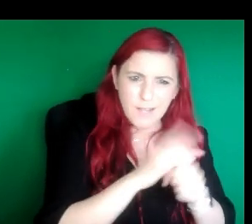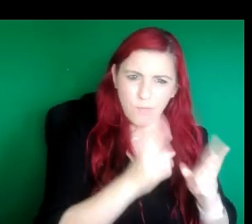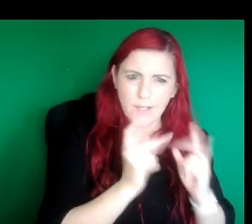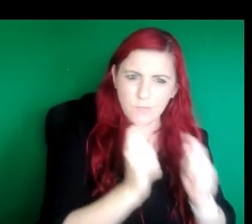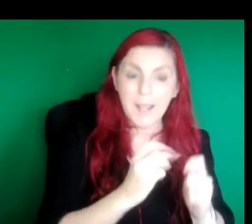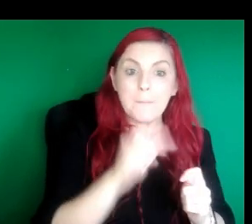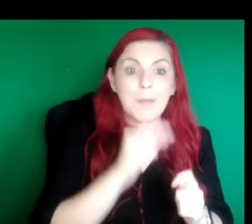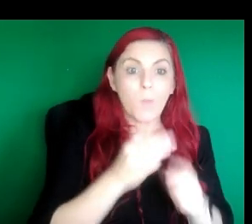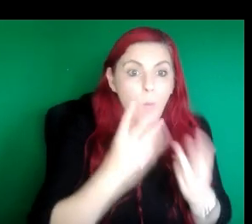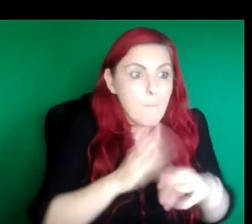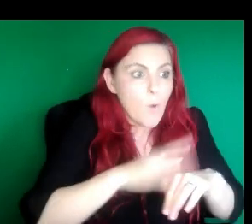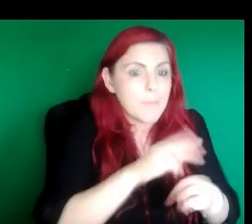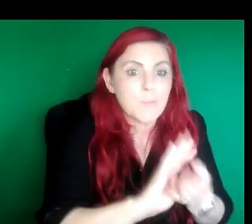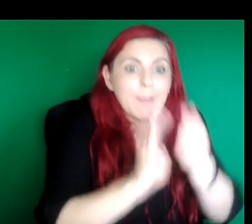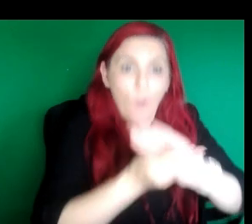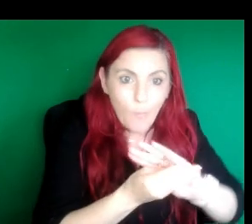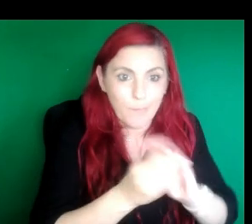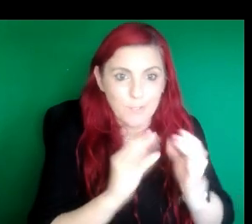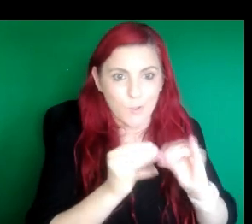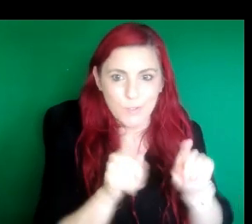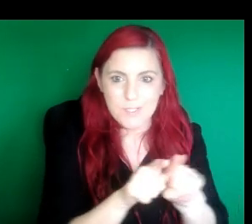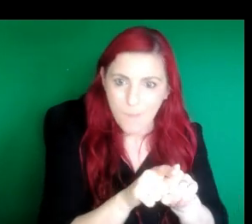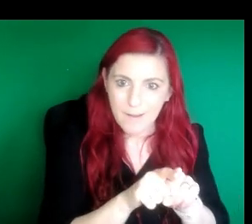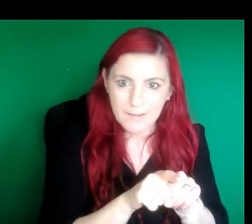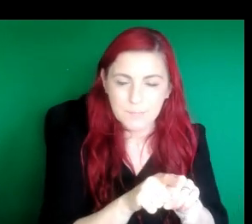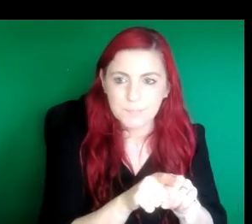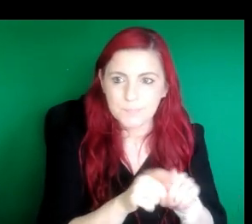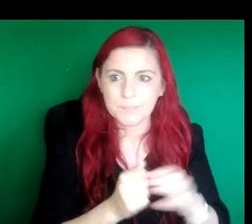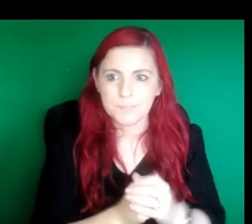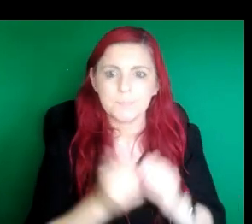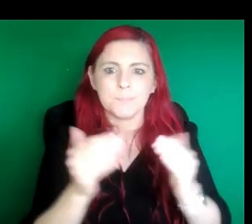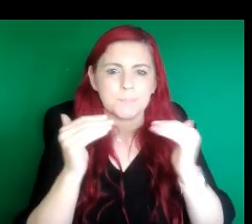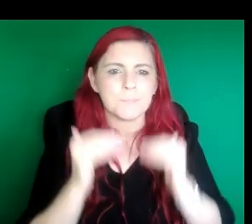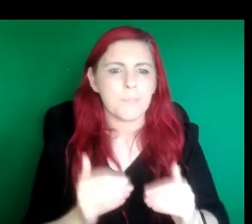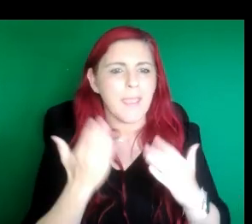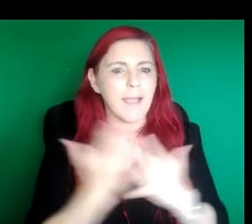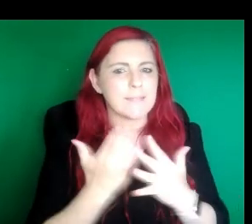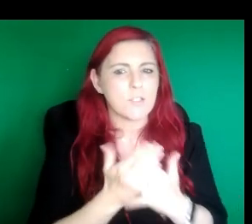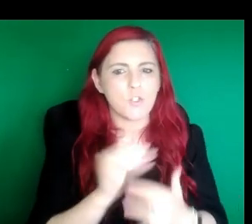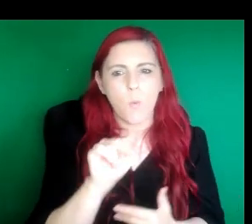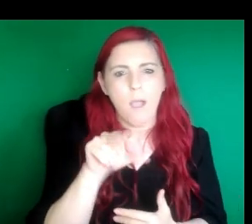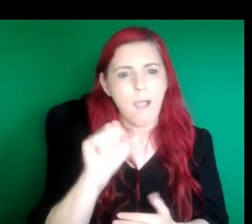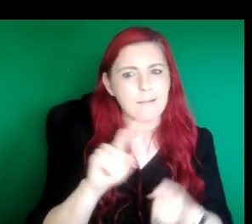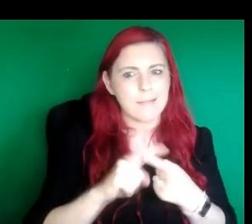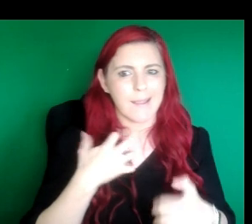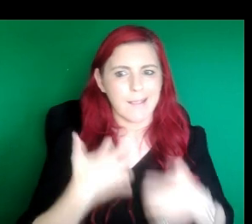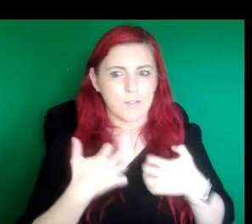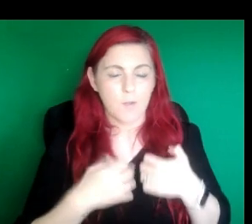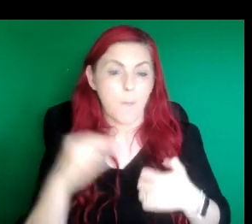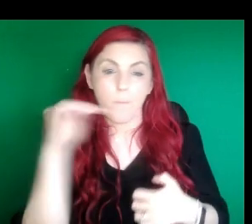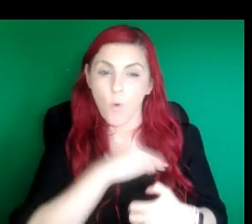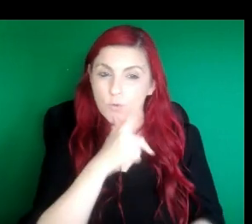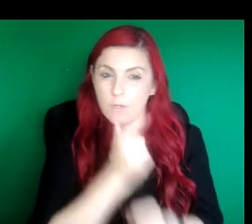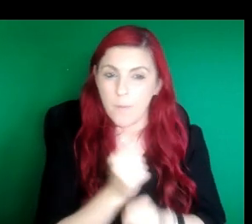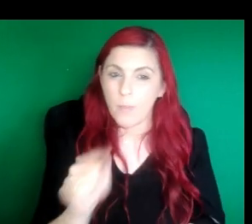will want to become interpreters to encourage more people. Um, Access to arts and entertainment. And I think it's really important to point this out